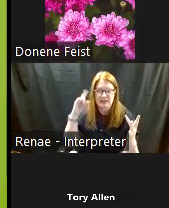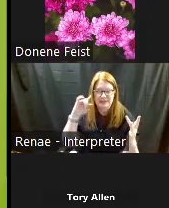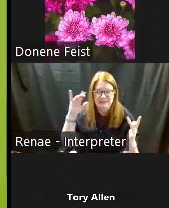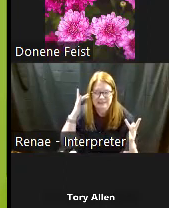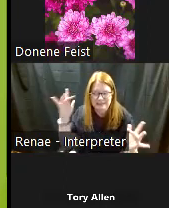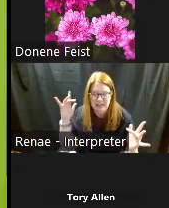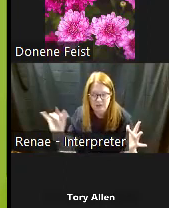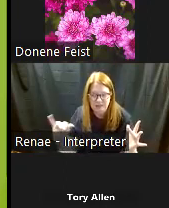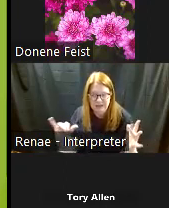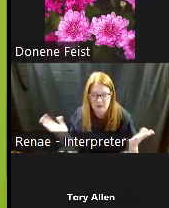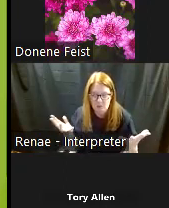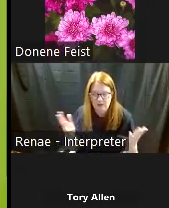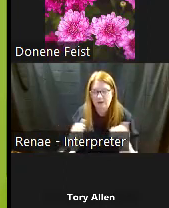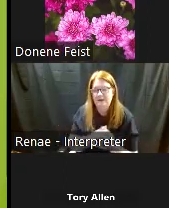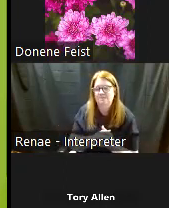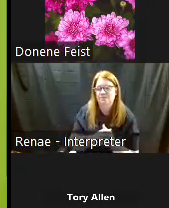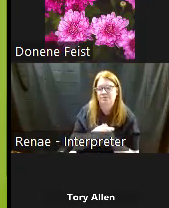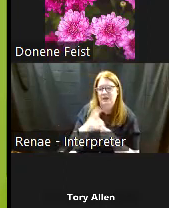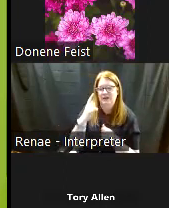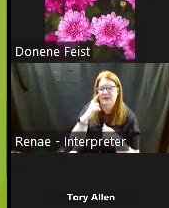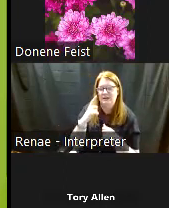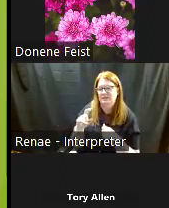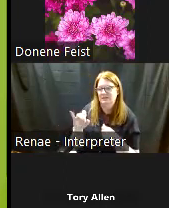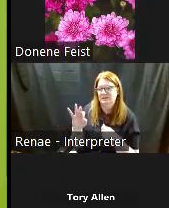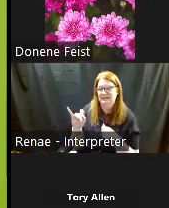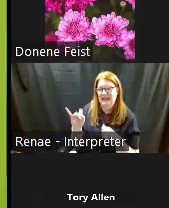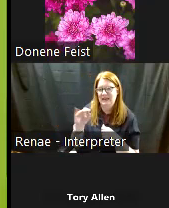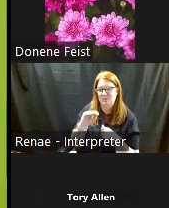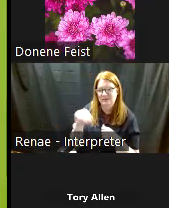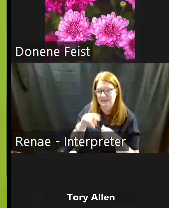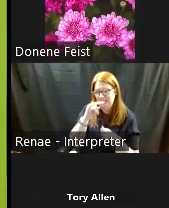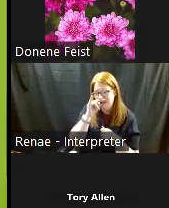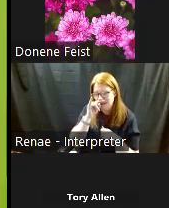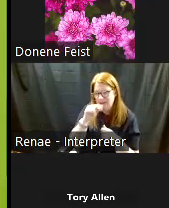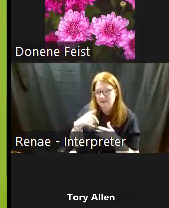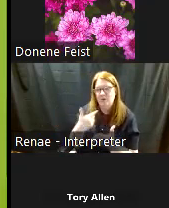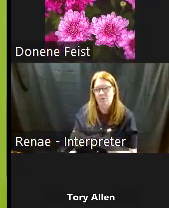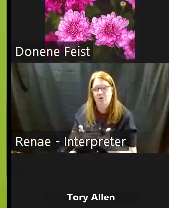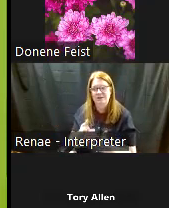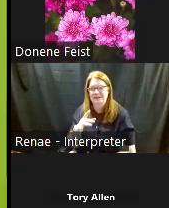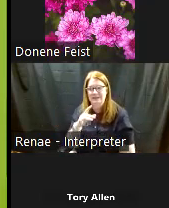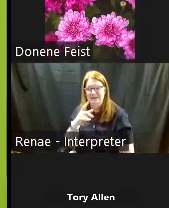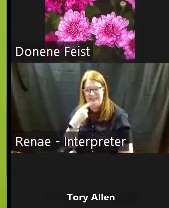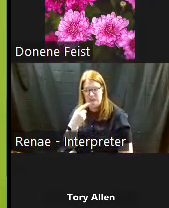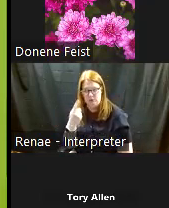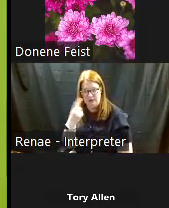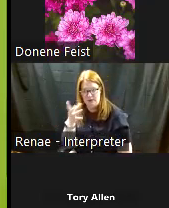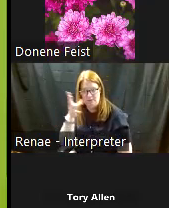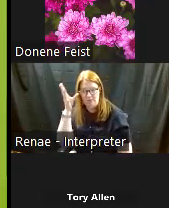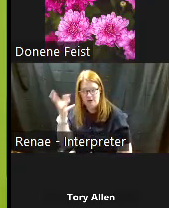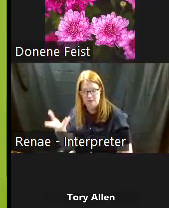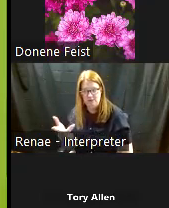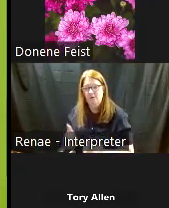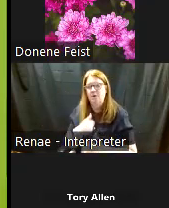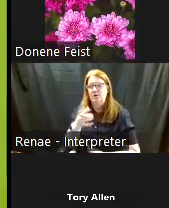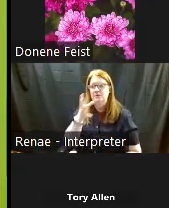So I think the stat is 90% of kids with hearing loss are born to hearing parents. So most of the parents that are in front of